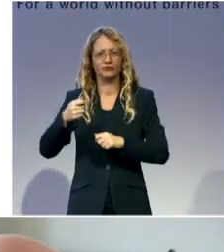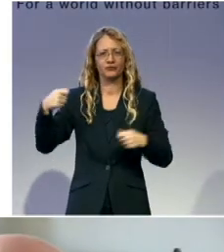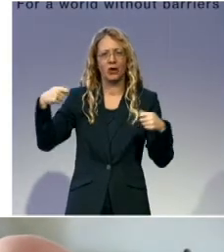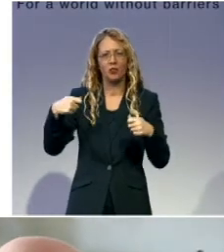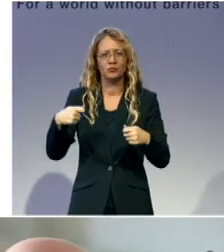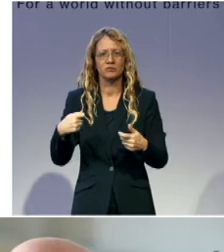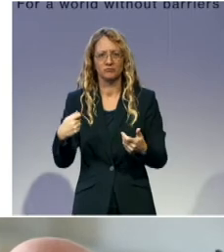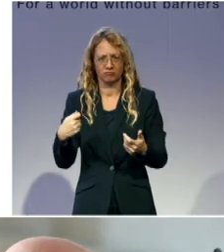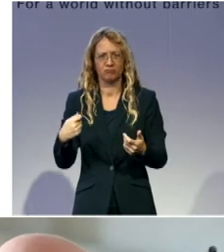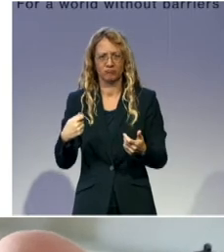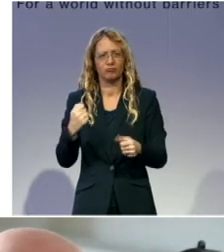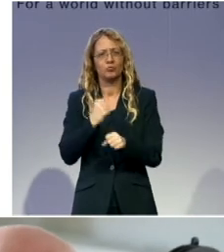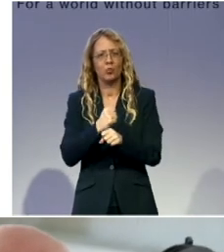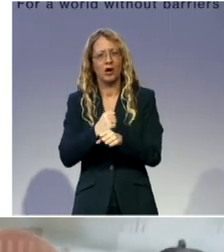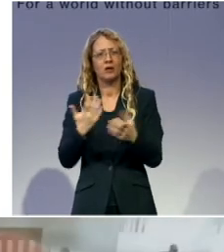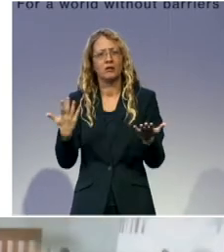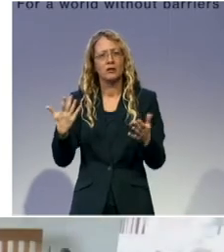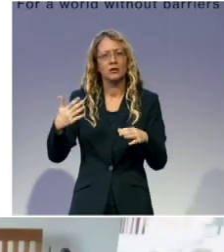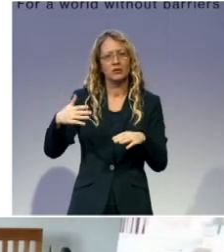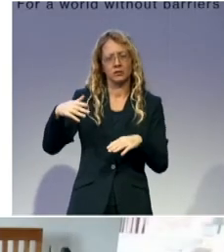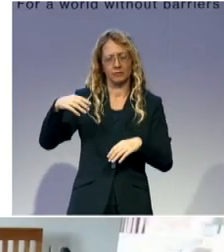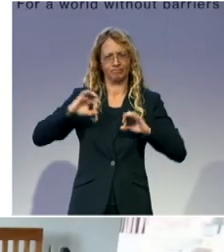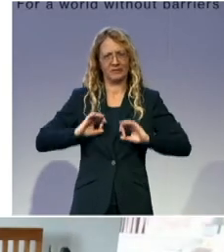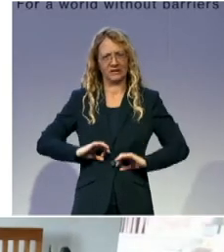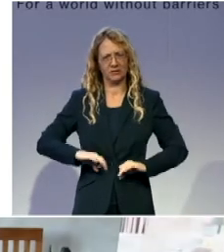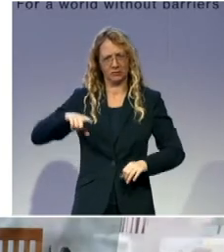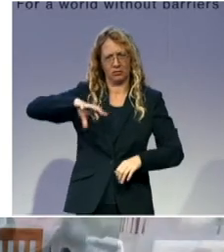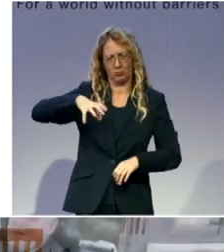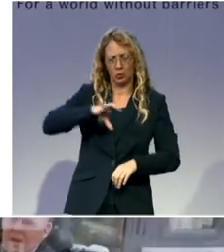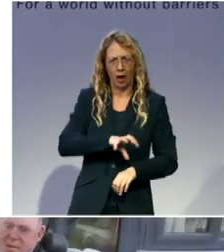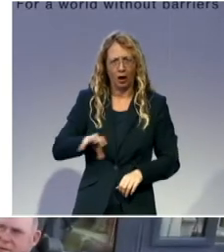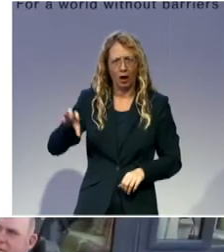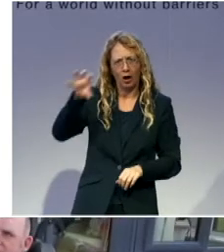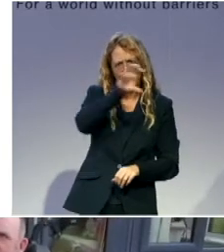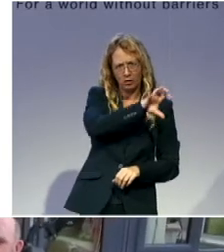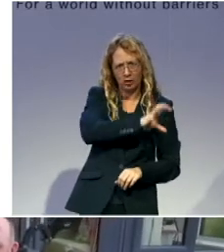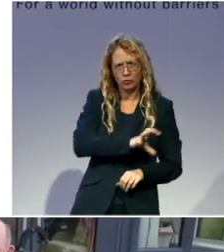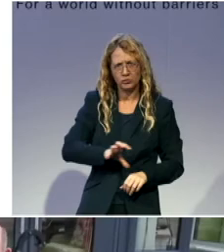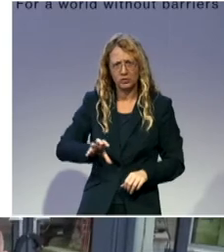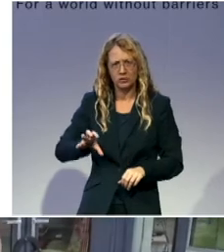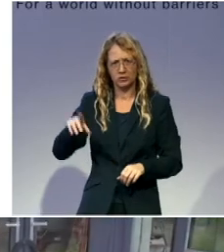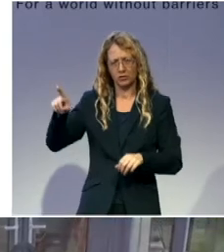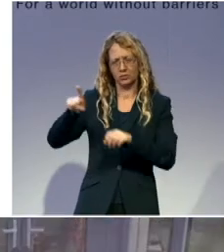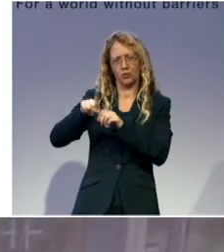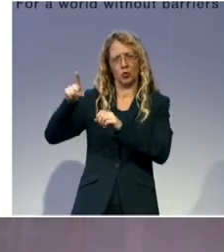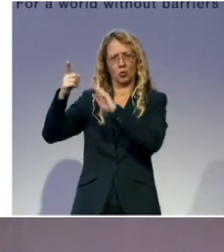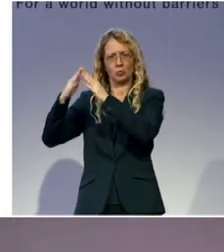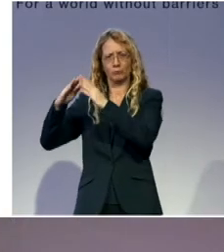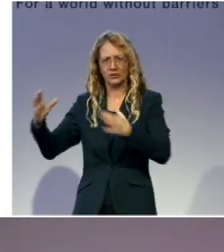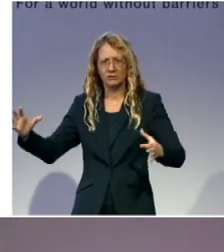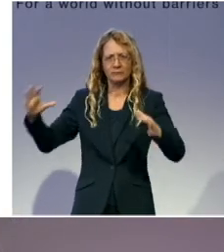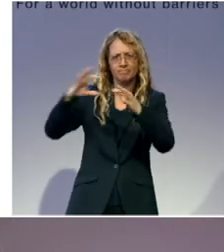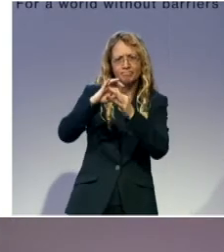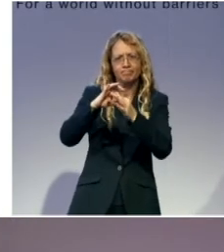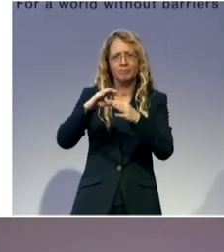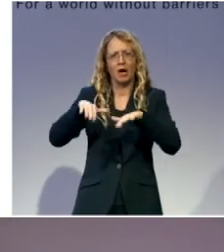and philanthropies to implement reform in mental health, disability, and homeless services. It awards government